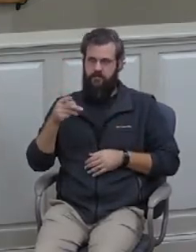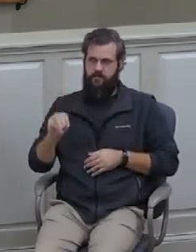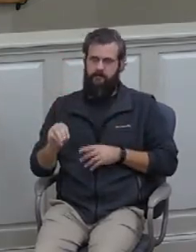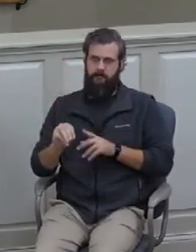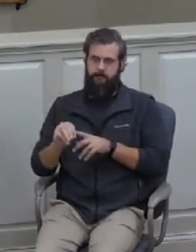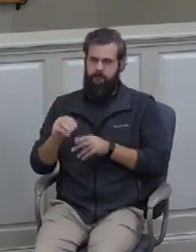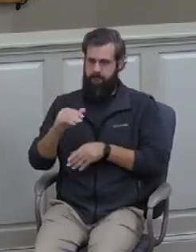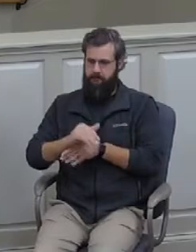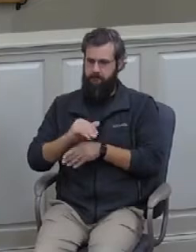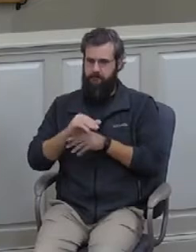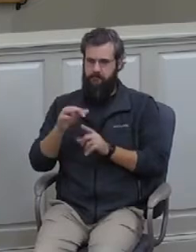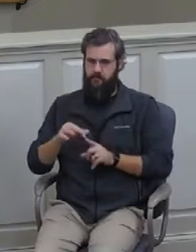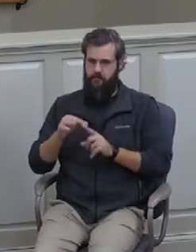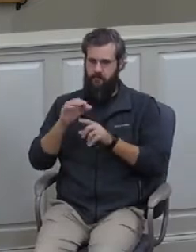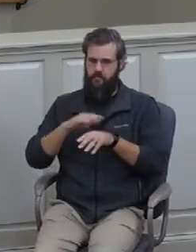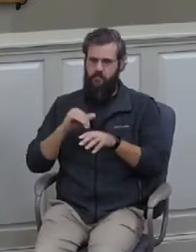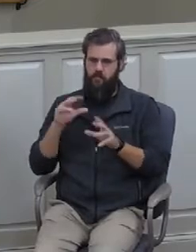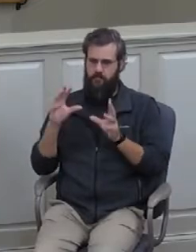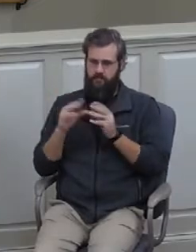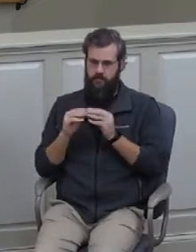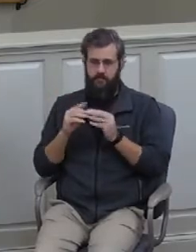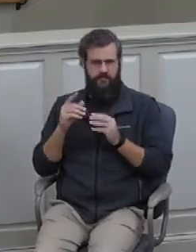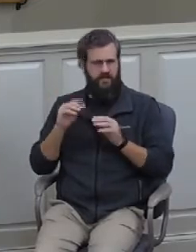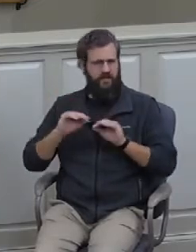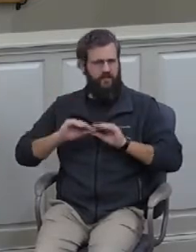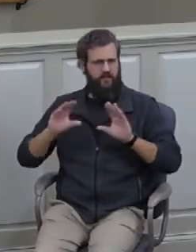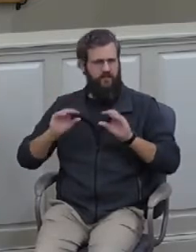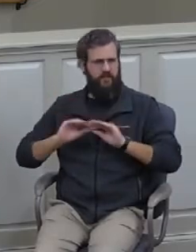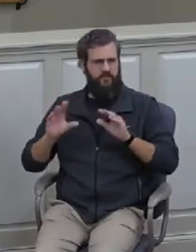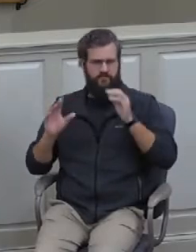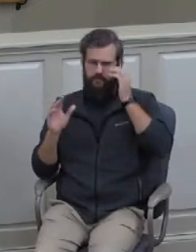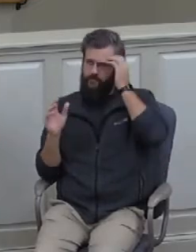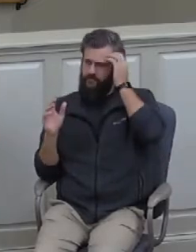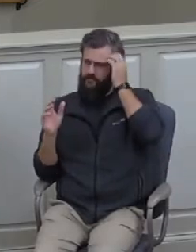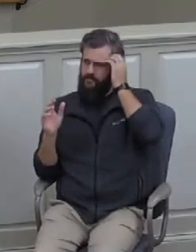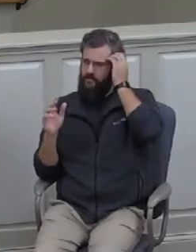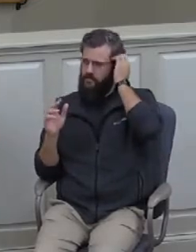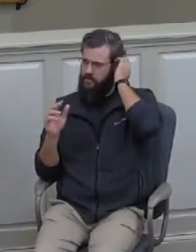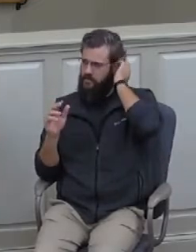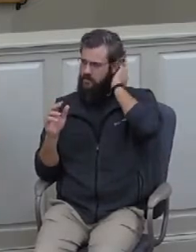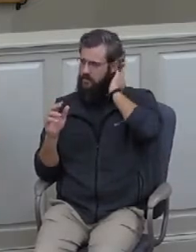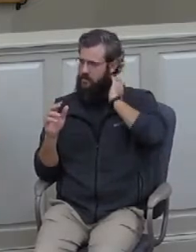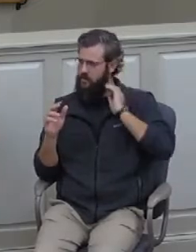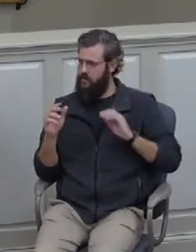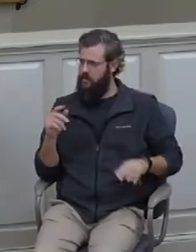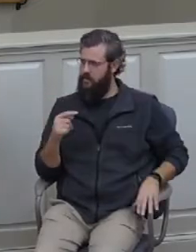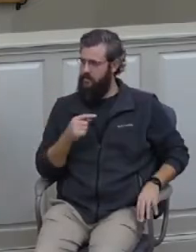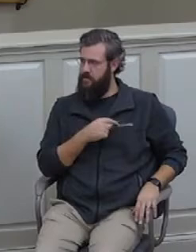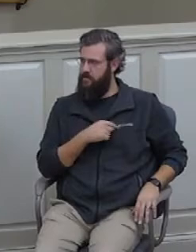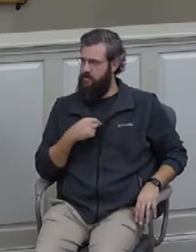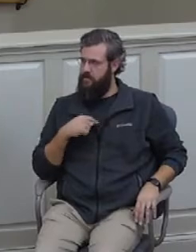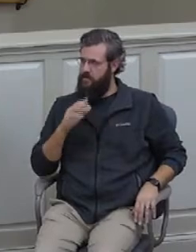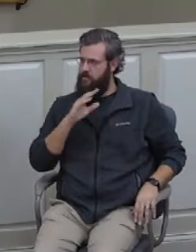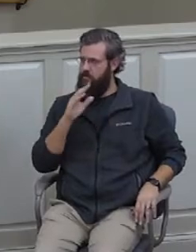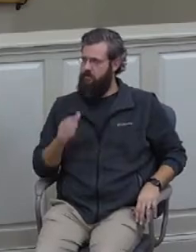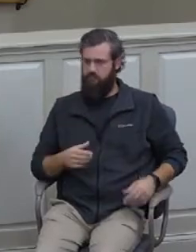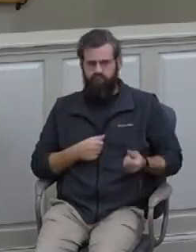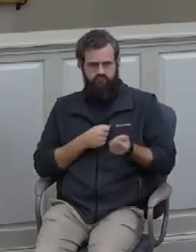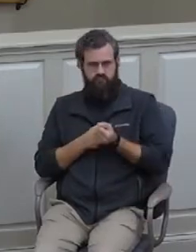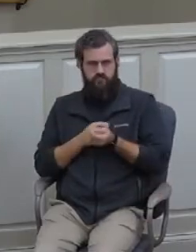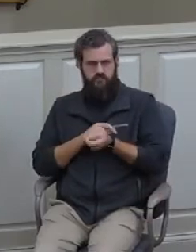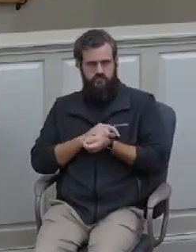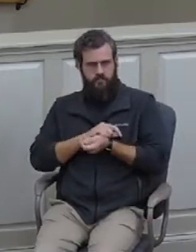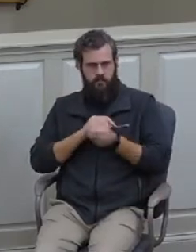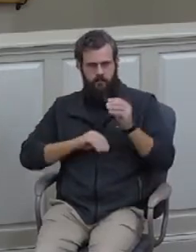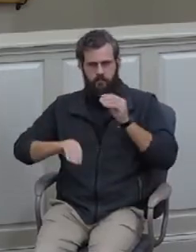meeting agenda. And then for clarification, we've never advocated changing the location of any signs. We just wanted to give